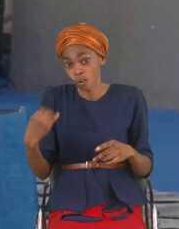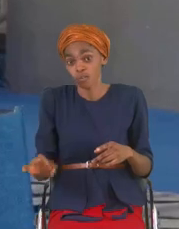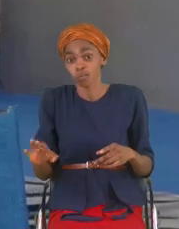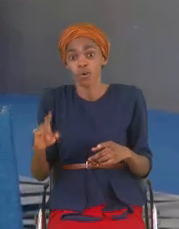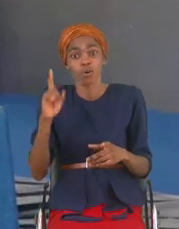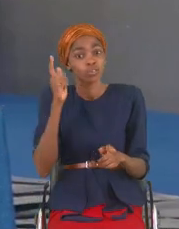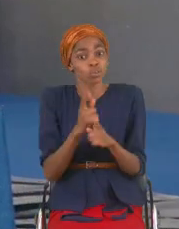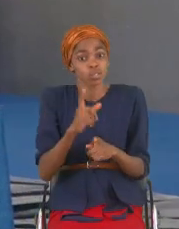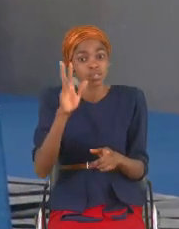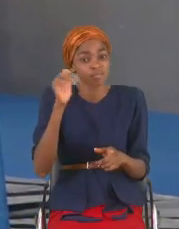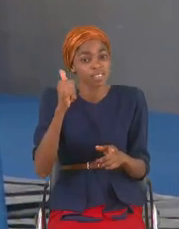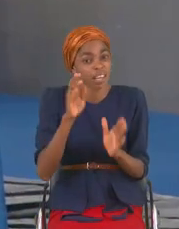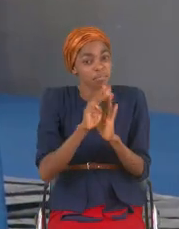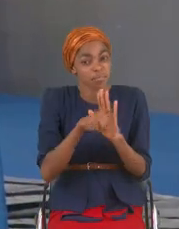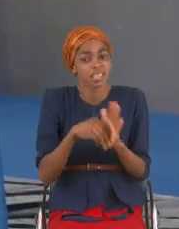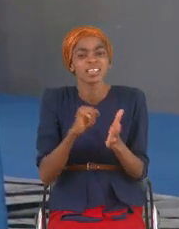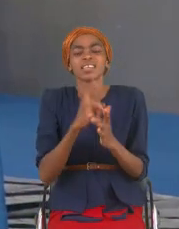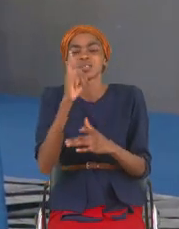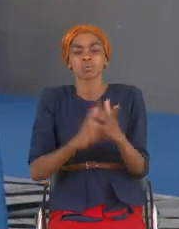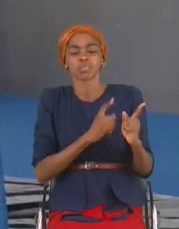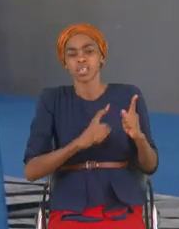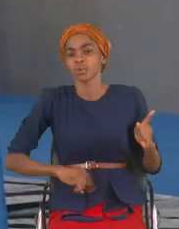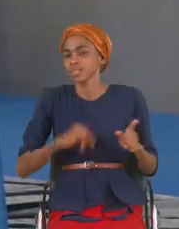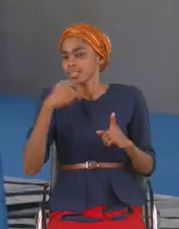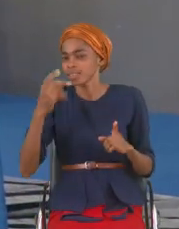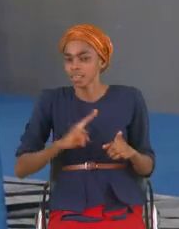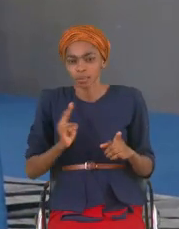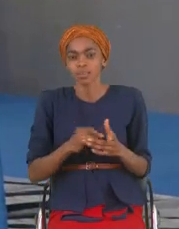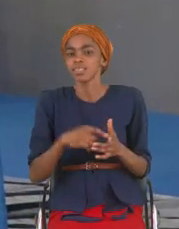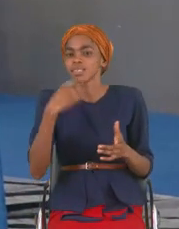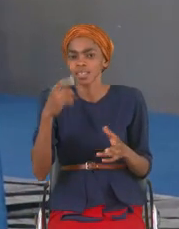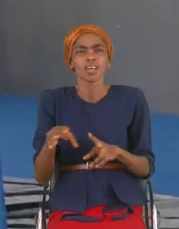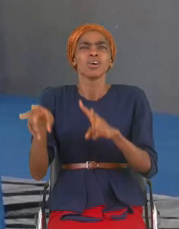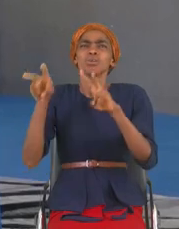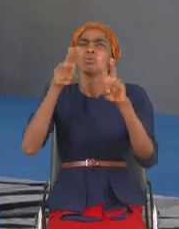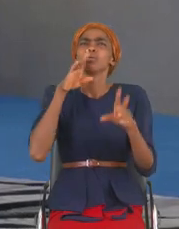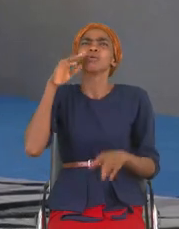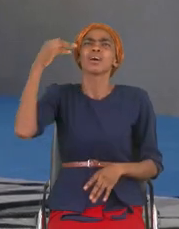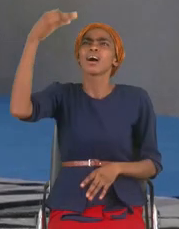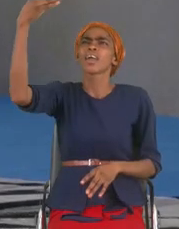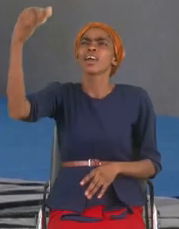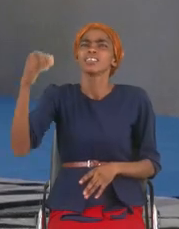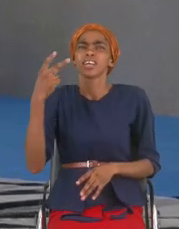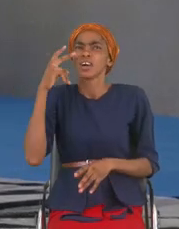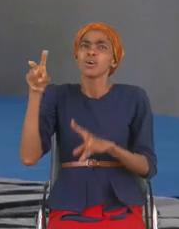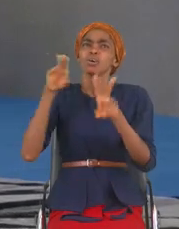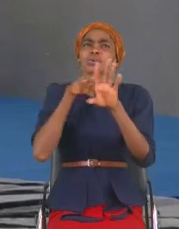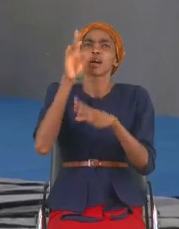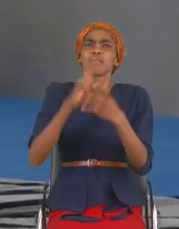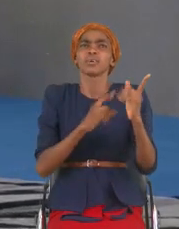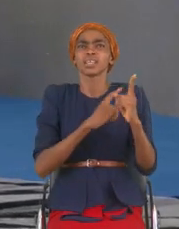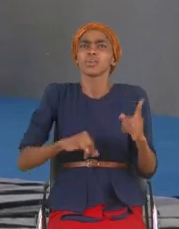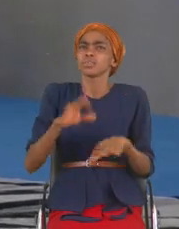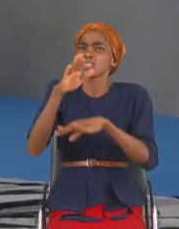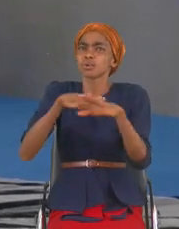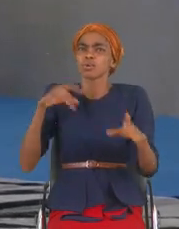10 minutes. And that's what the Lord is calling us to. He says, look ahead and look at what the Lord is